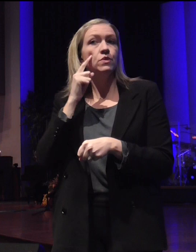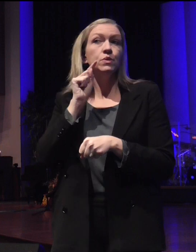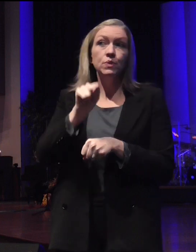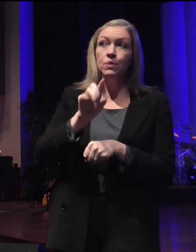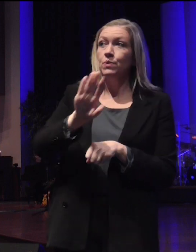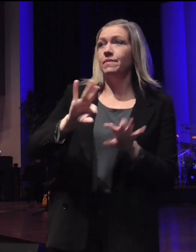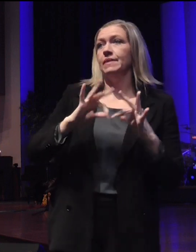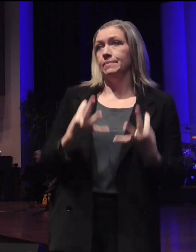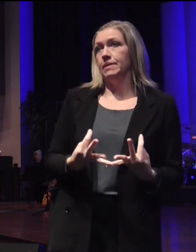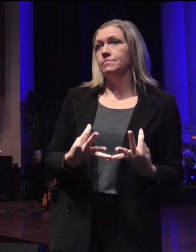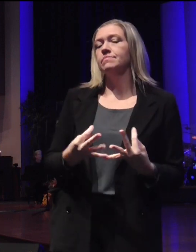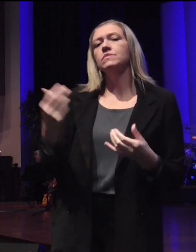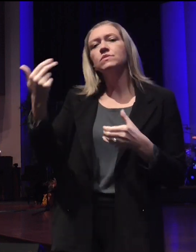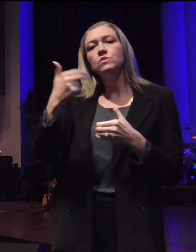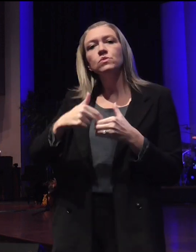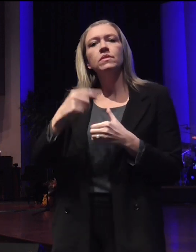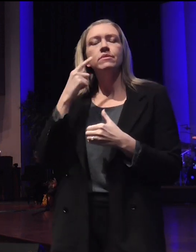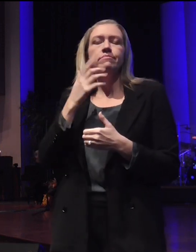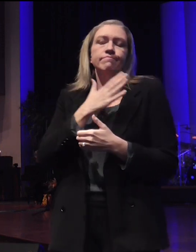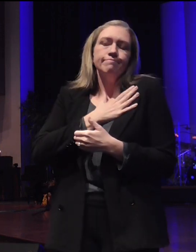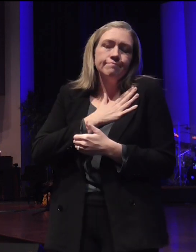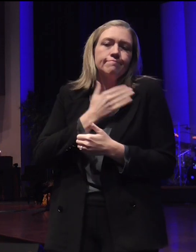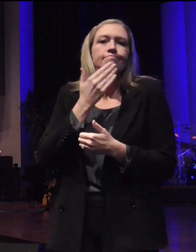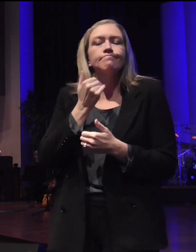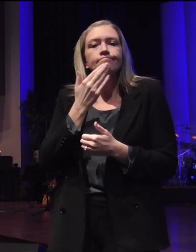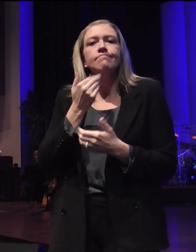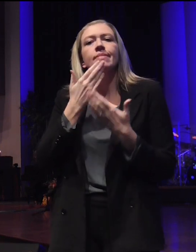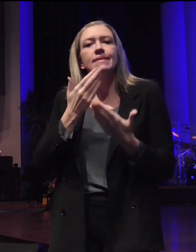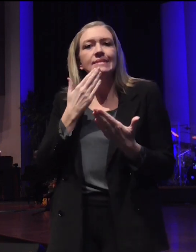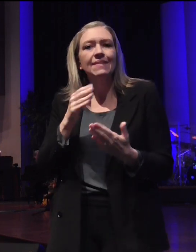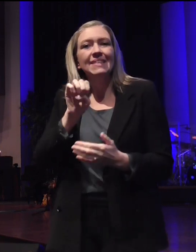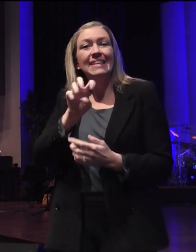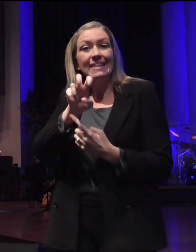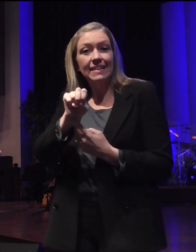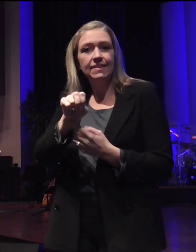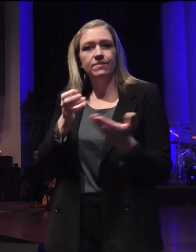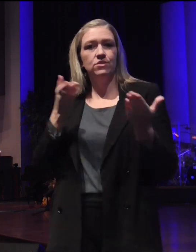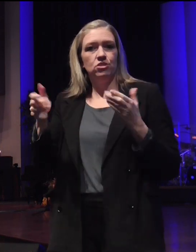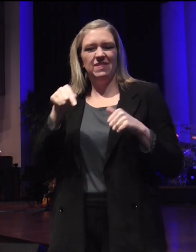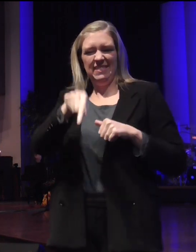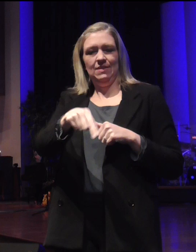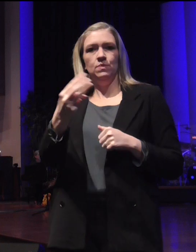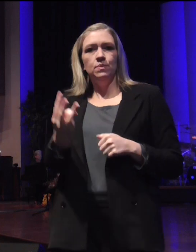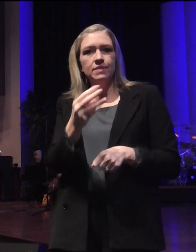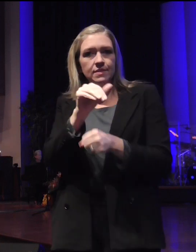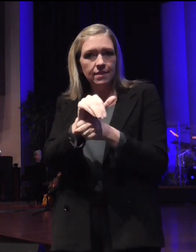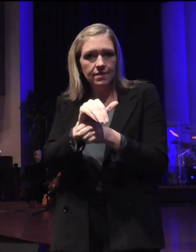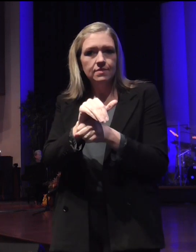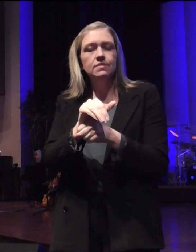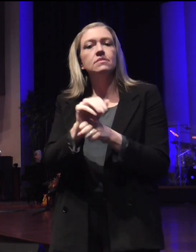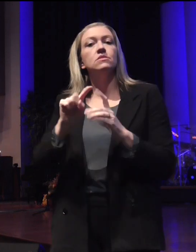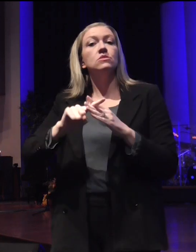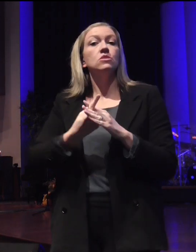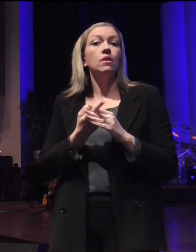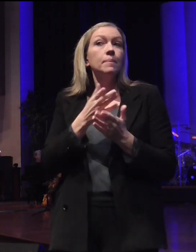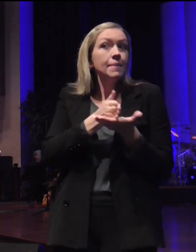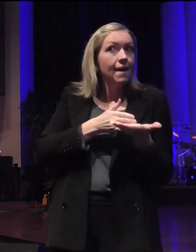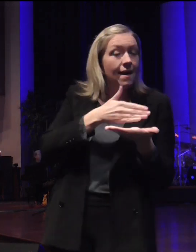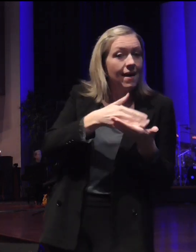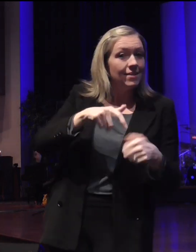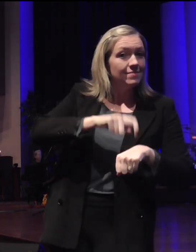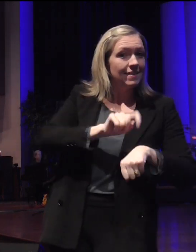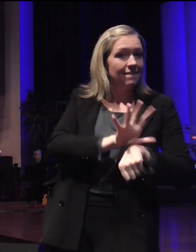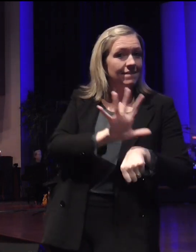and your family. Join us for a heartwarming Thanksgiving Eve service this Wednesday night, starting with Thanksgiving pies